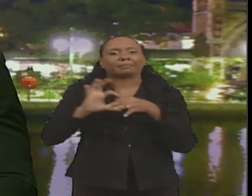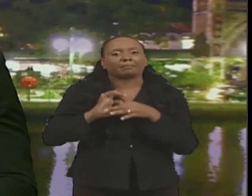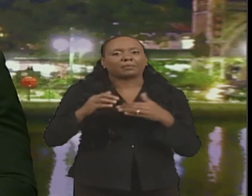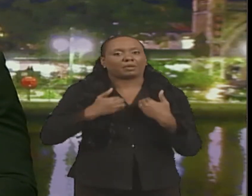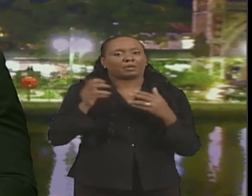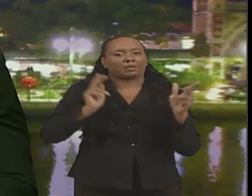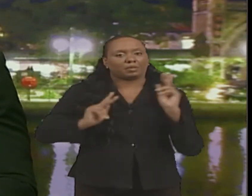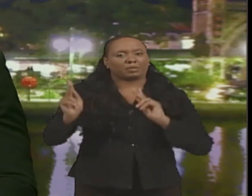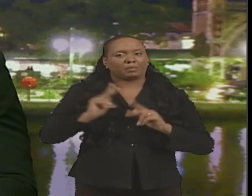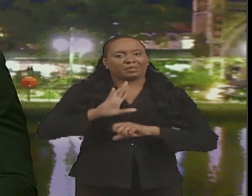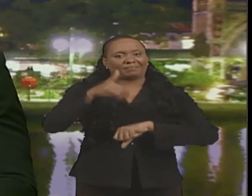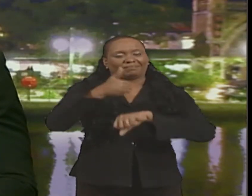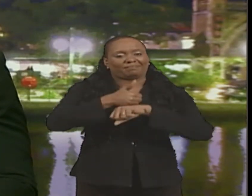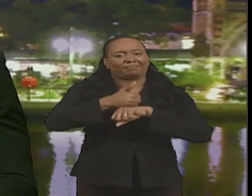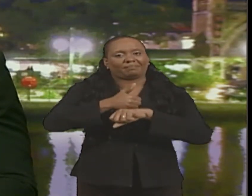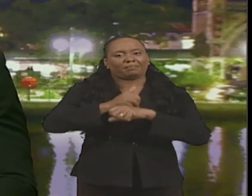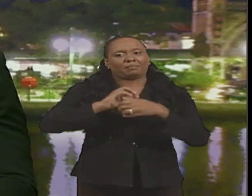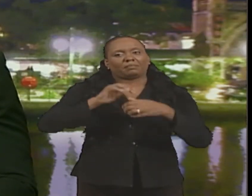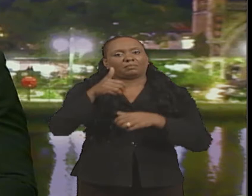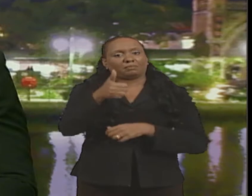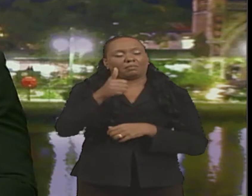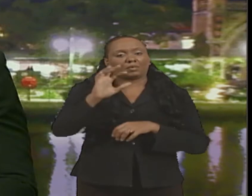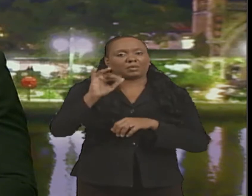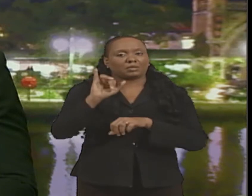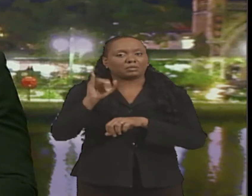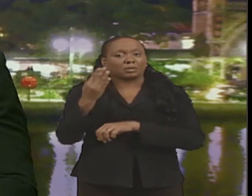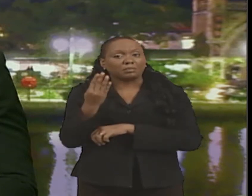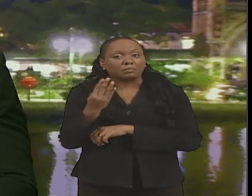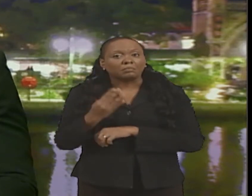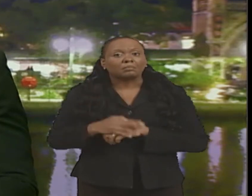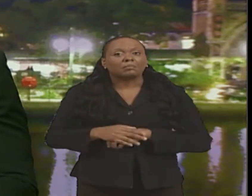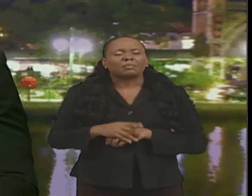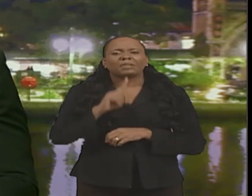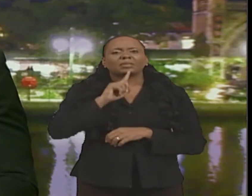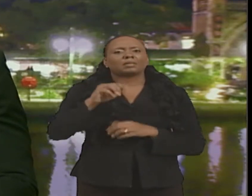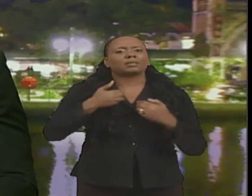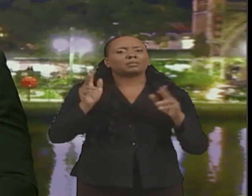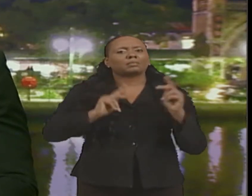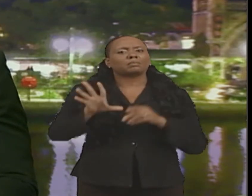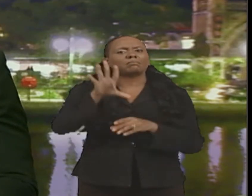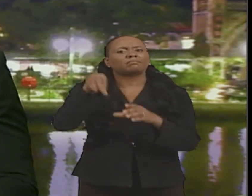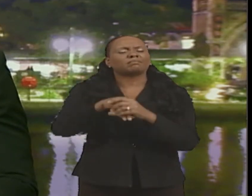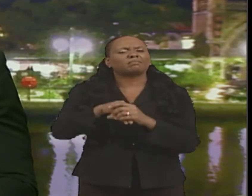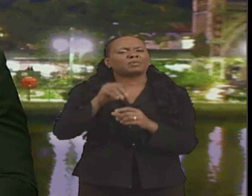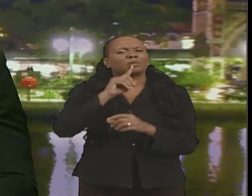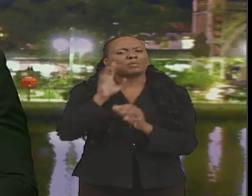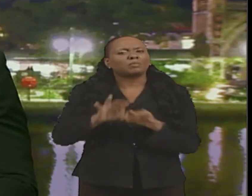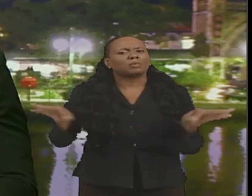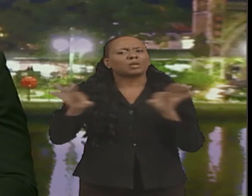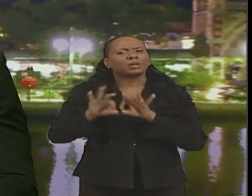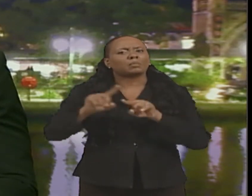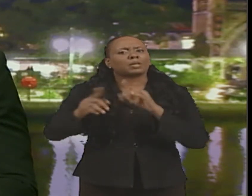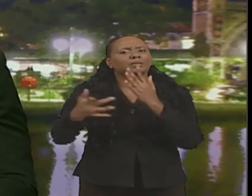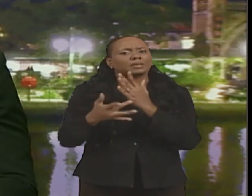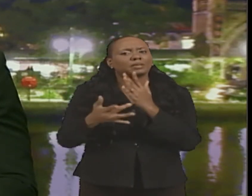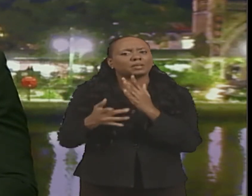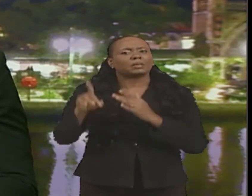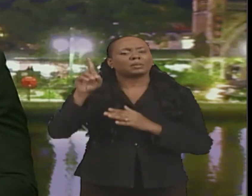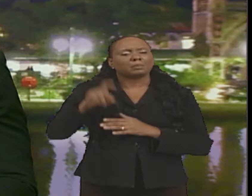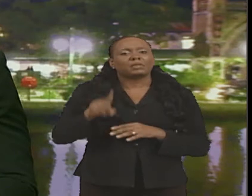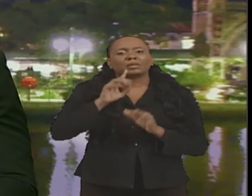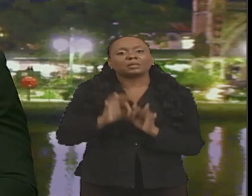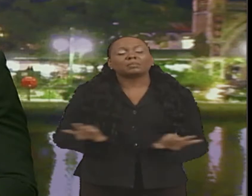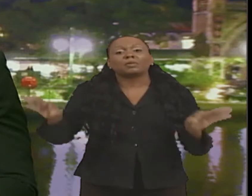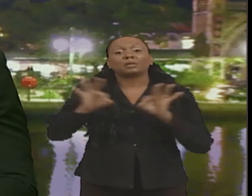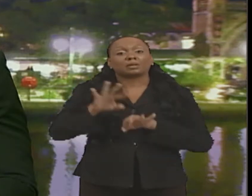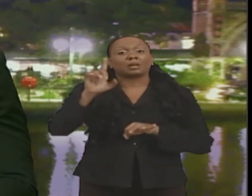Sutherland says while the involvement of youth will be a key part of the effort, the use of technology must also underpin the push to